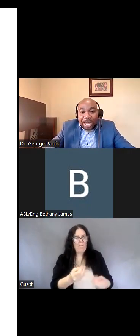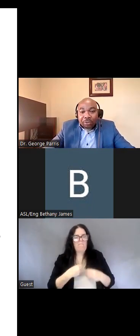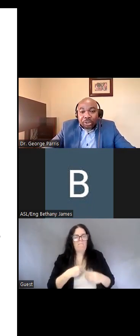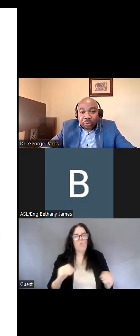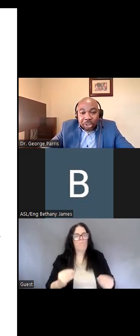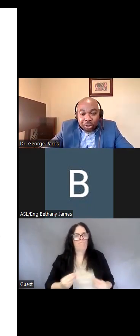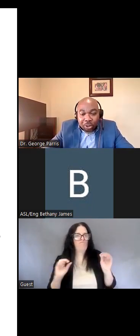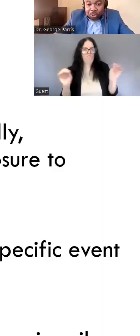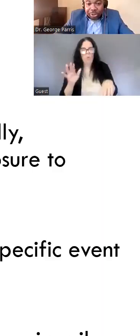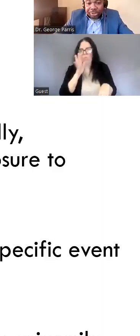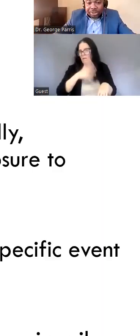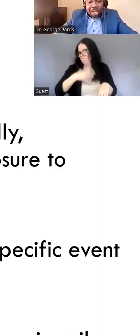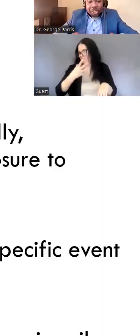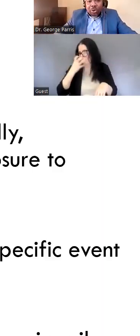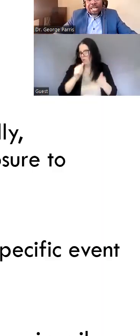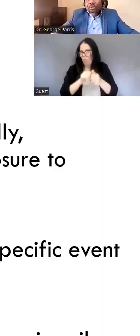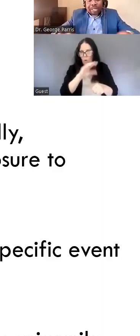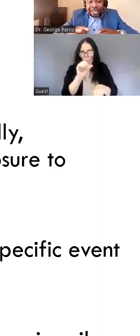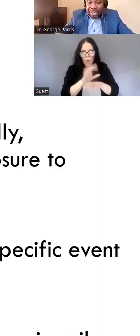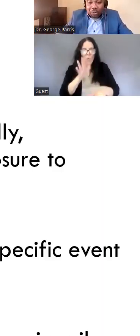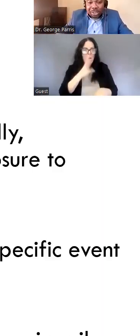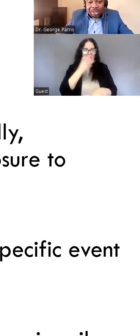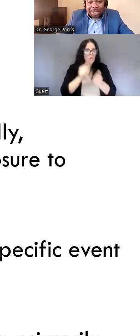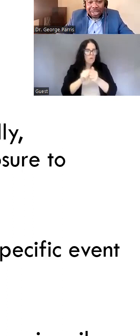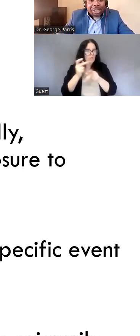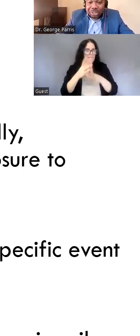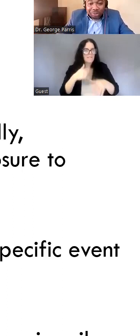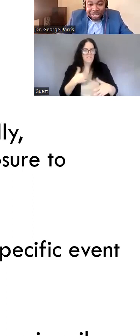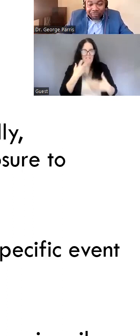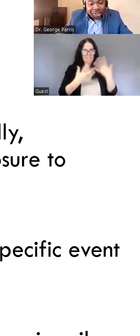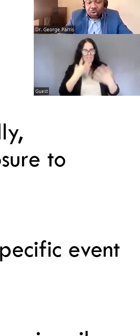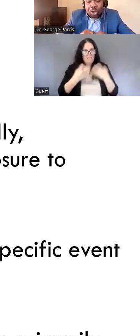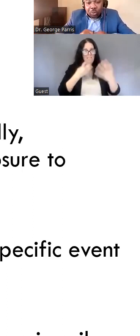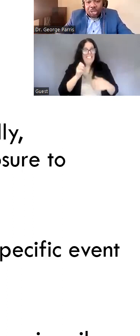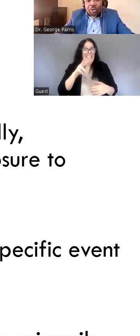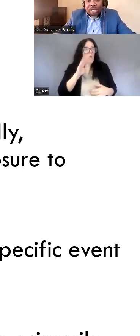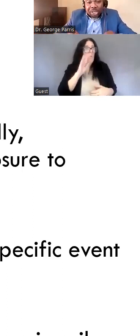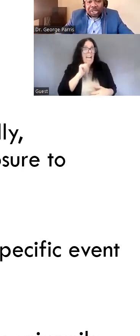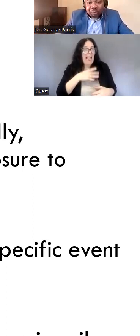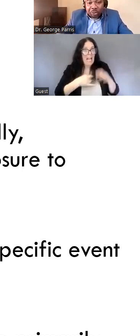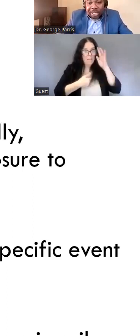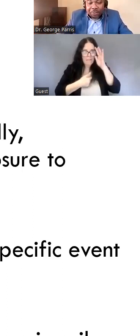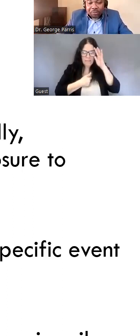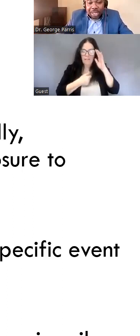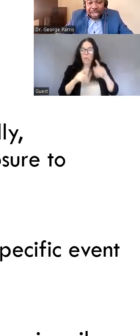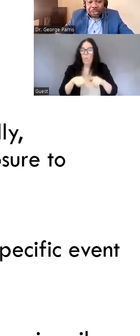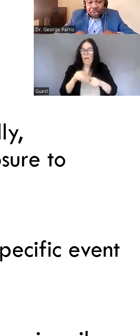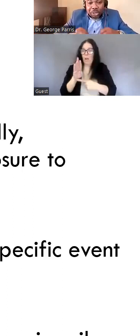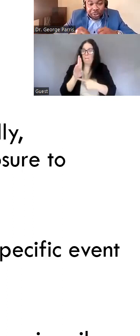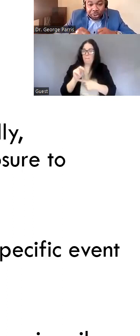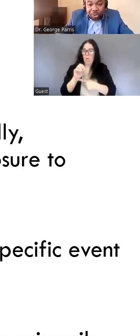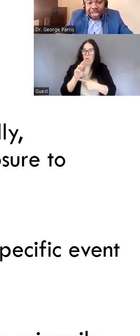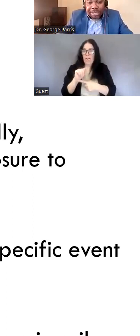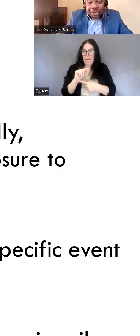You're going to be angry with your coworkers. You are not going to like anyone, including yourself. And so when you are at the stage of burnout,